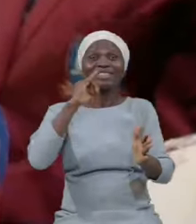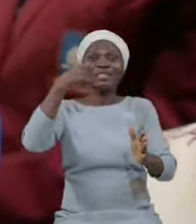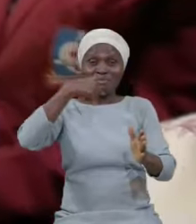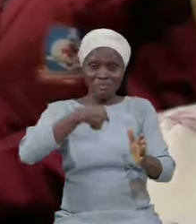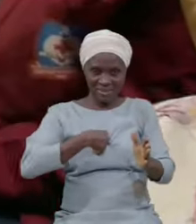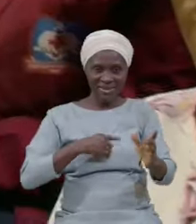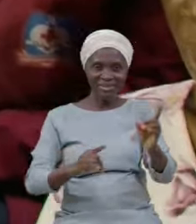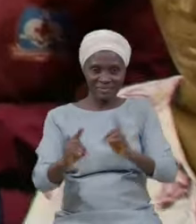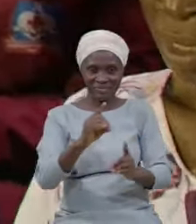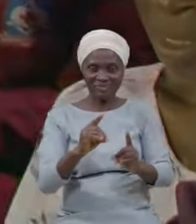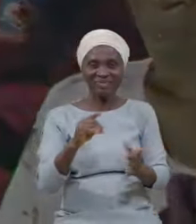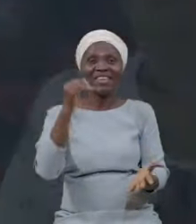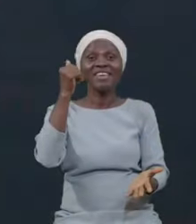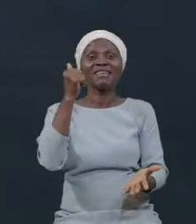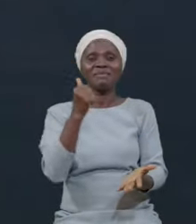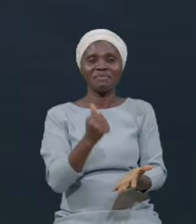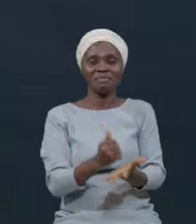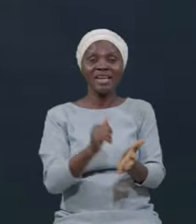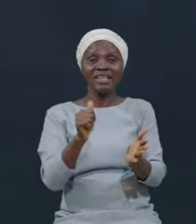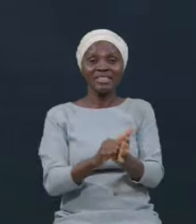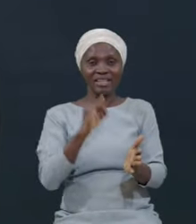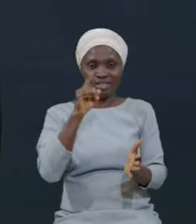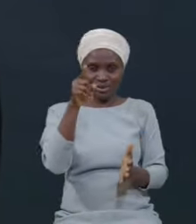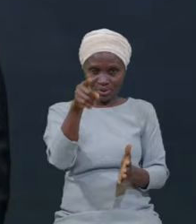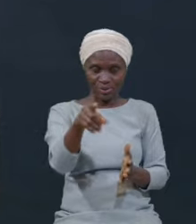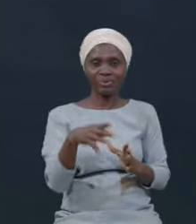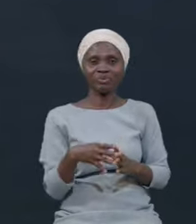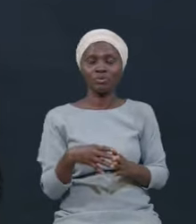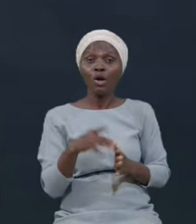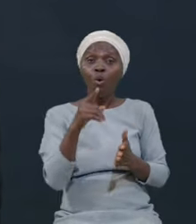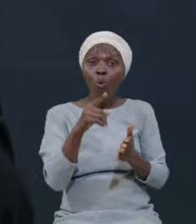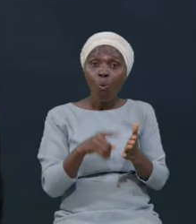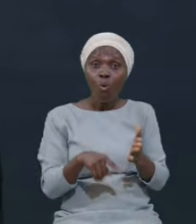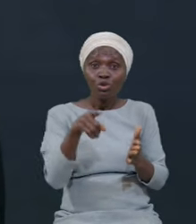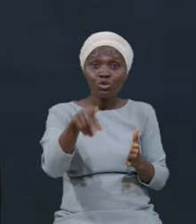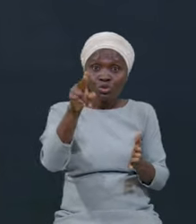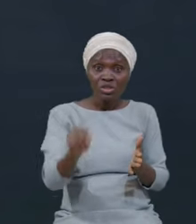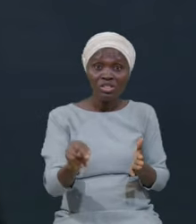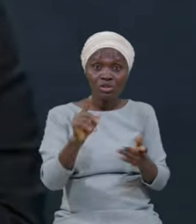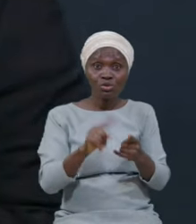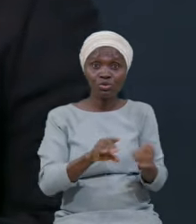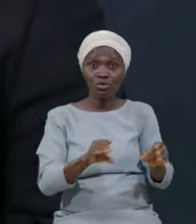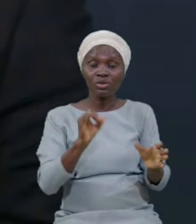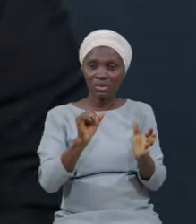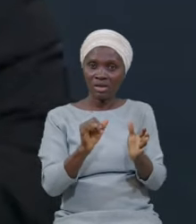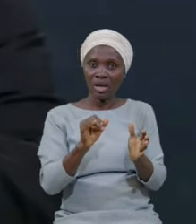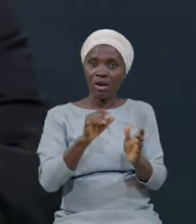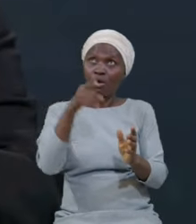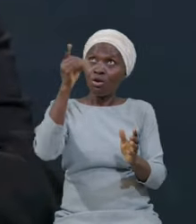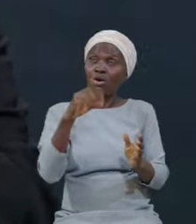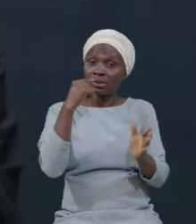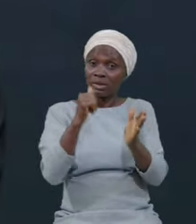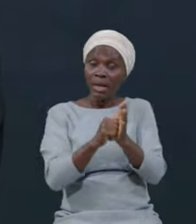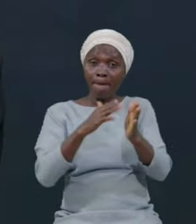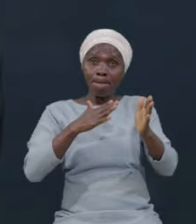Amen. That's you. And all you have to do, my son, give me thine heart, and let thine